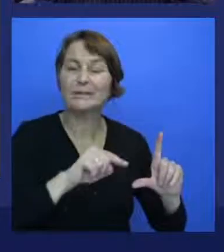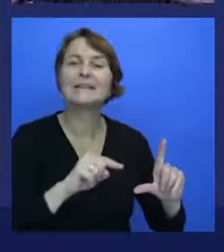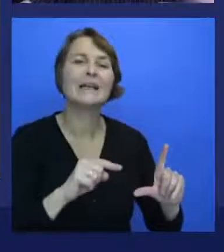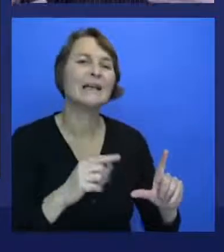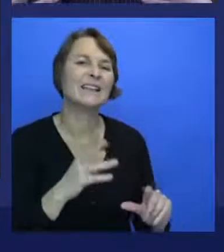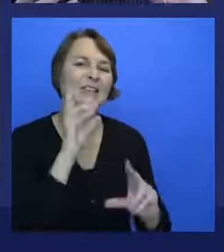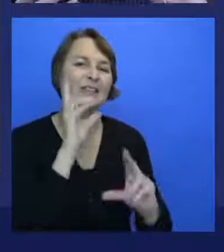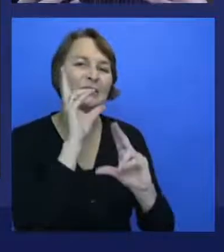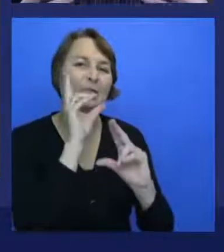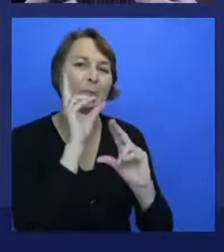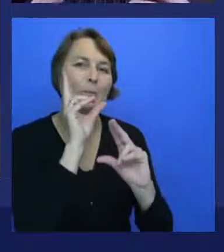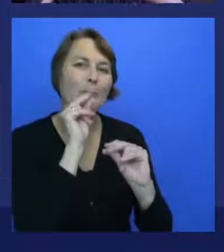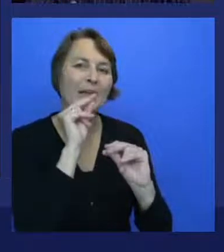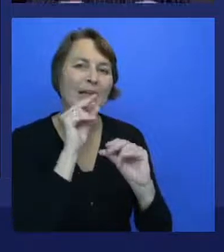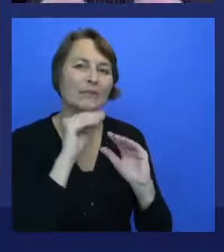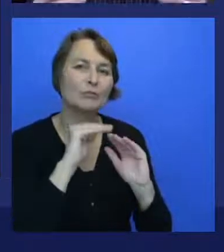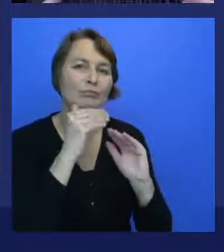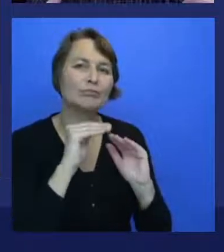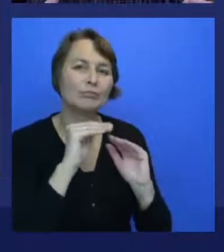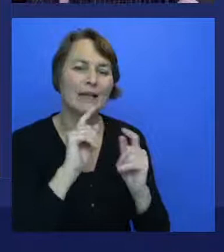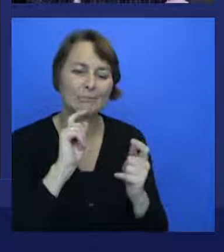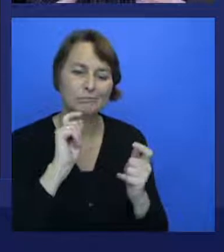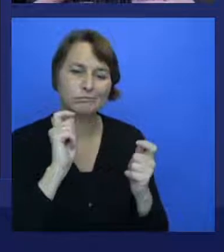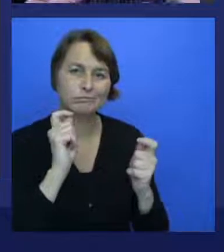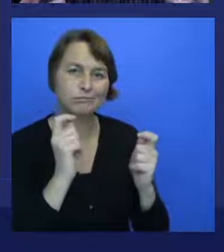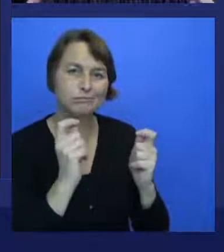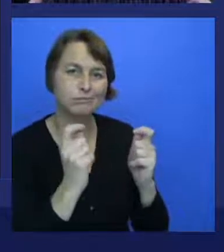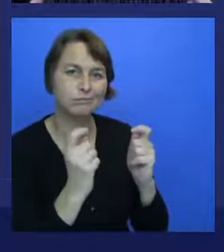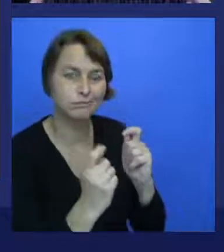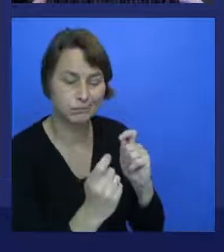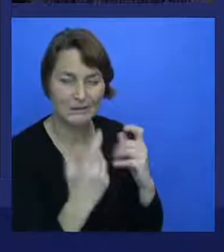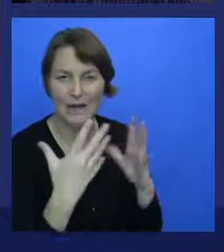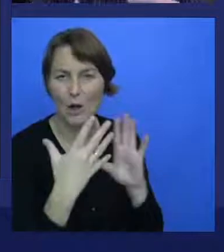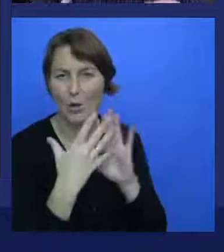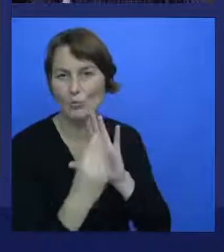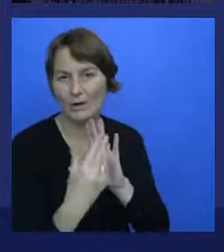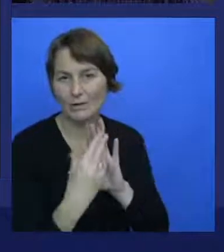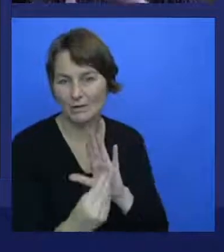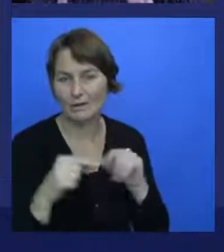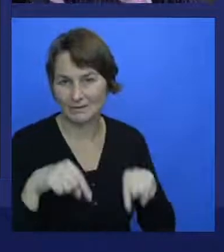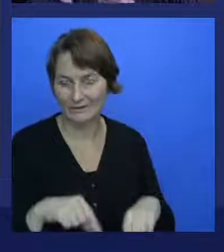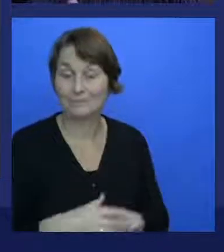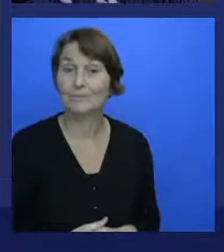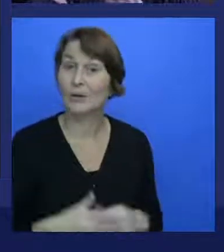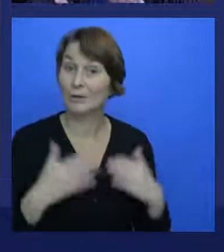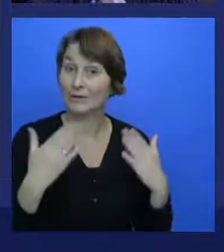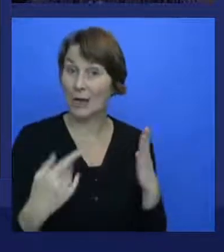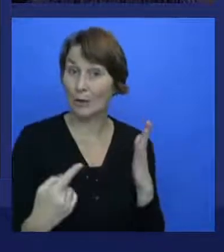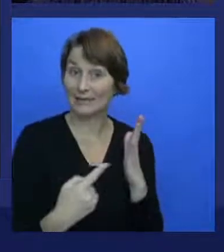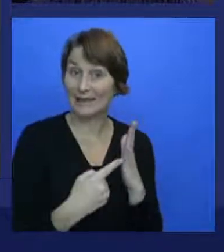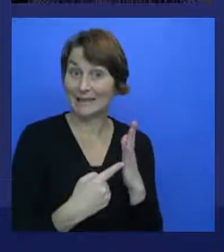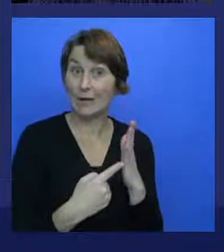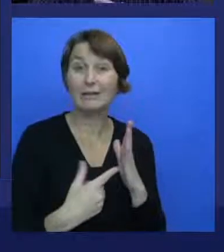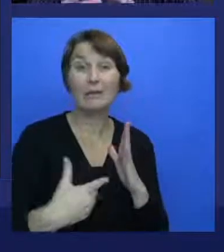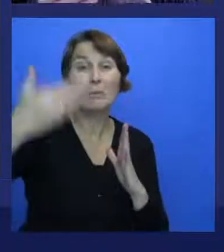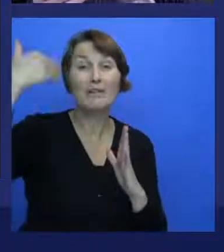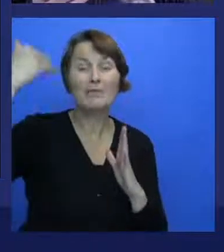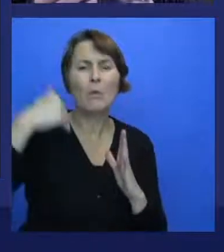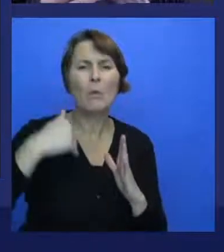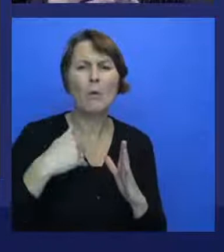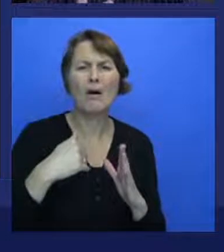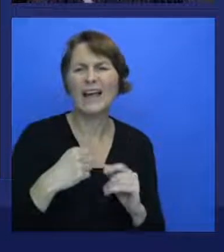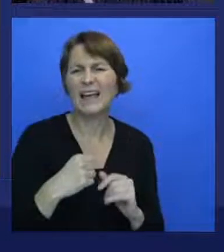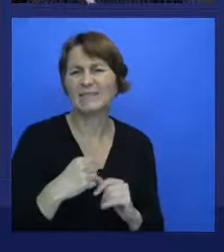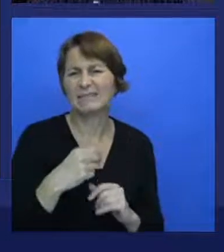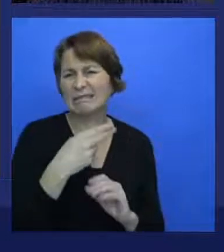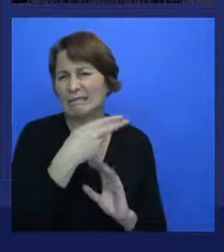the convoluted net. And now we have these, as these technologies are spun out, we've given them new names. Our image recognition, machine vision systems,